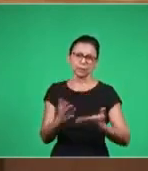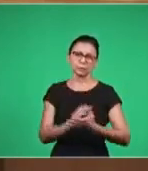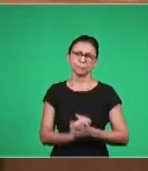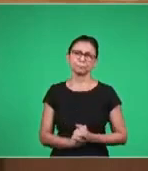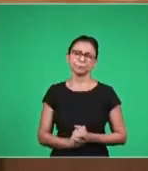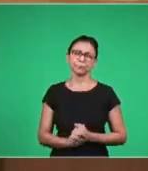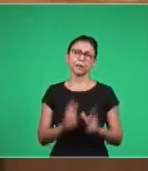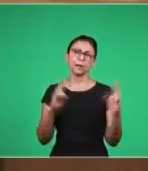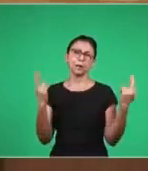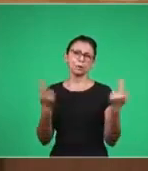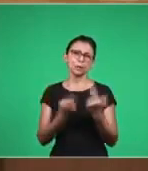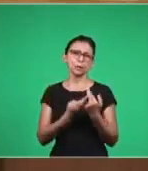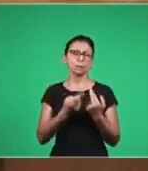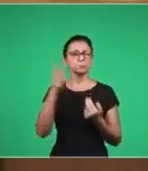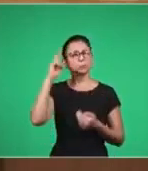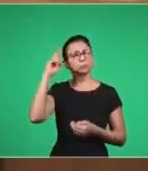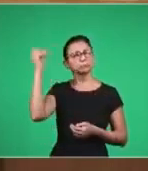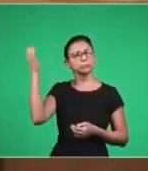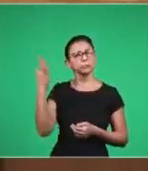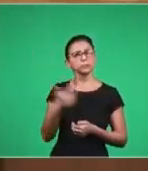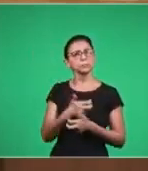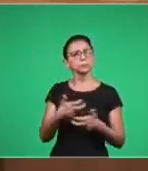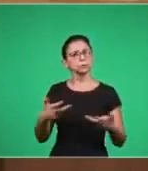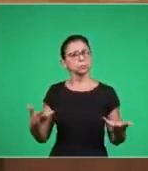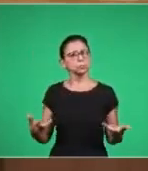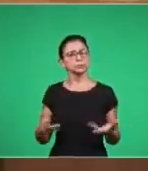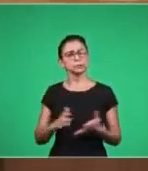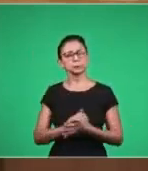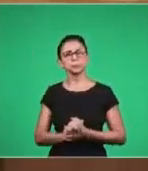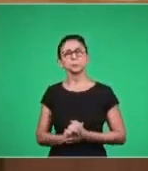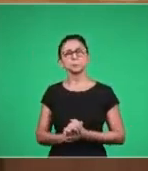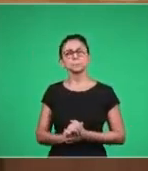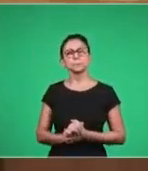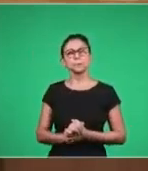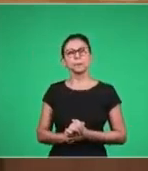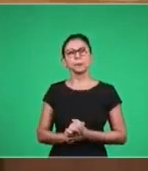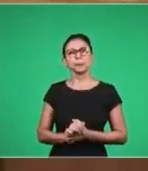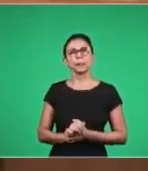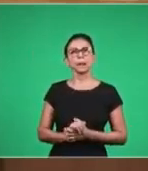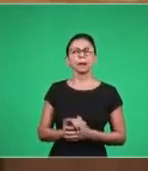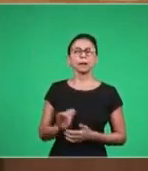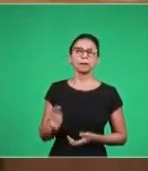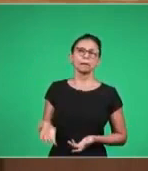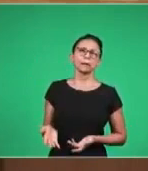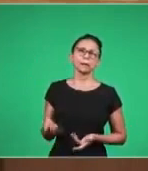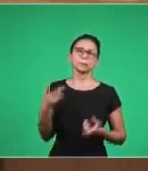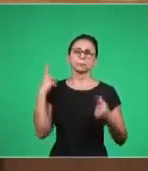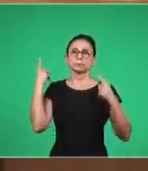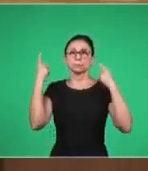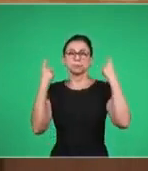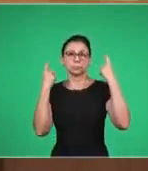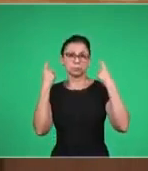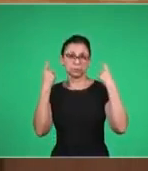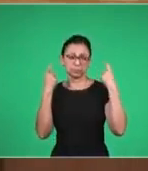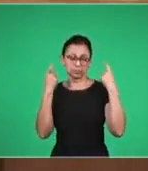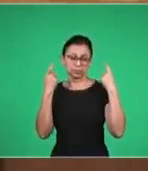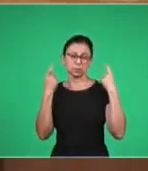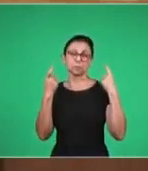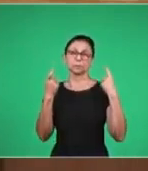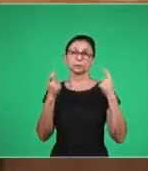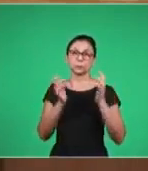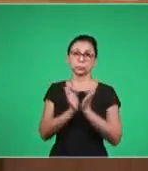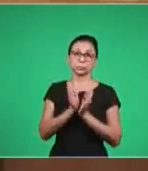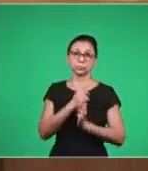by the regarding the instruments used in that gathering. And one concern that